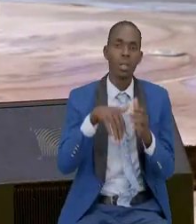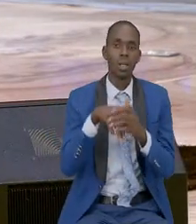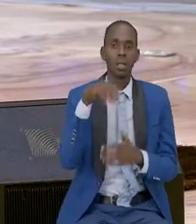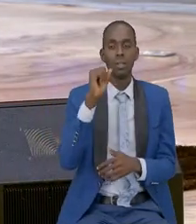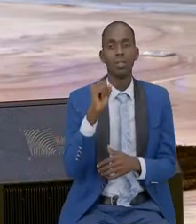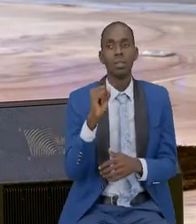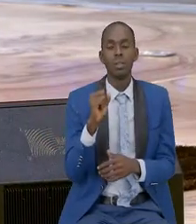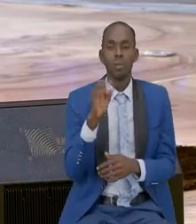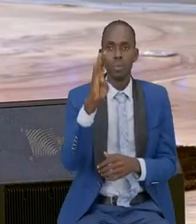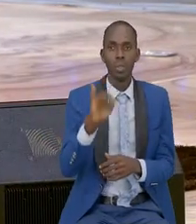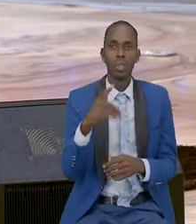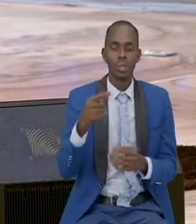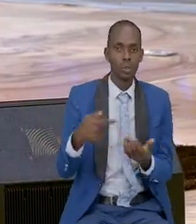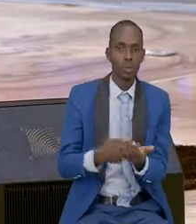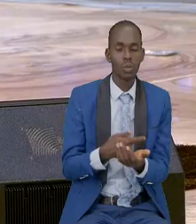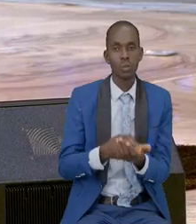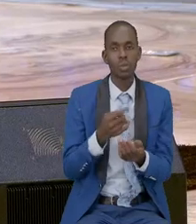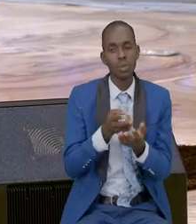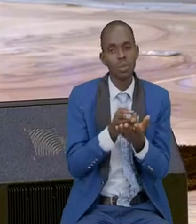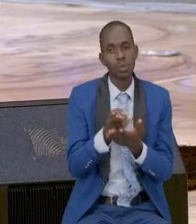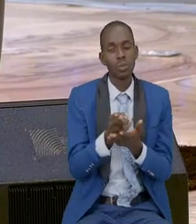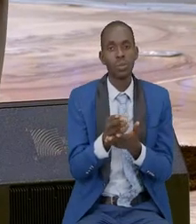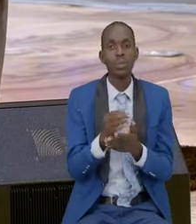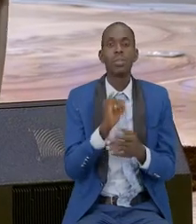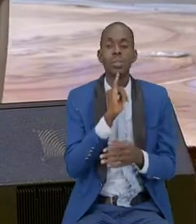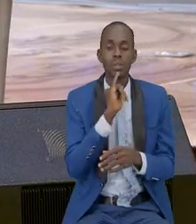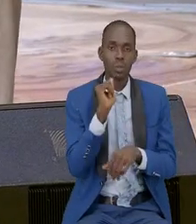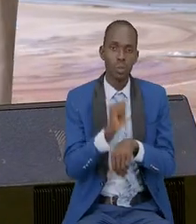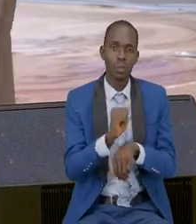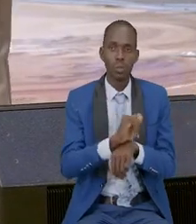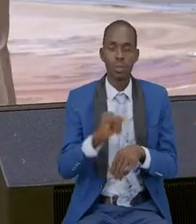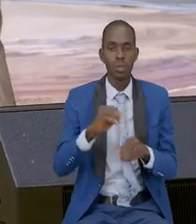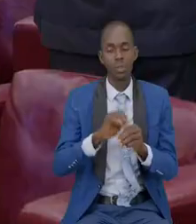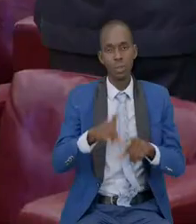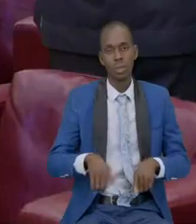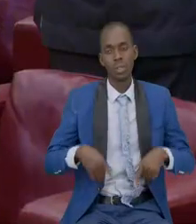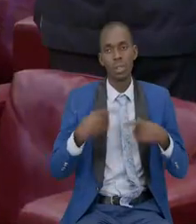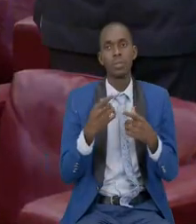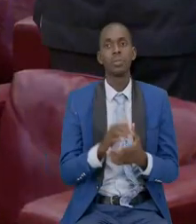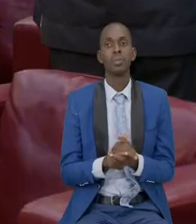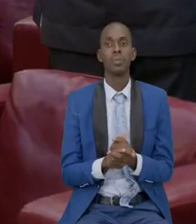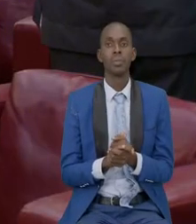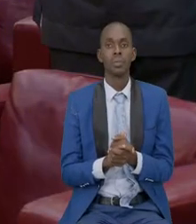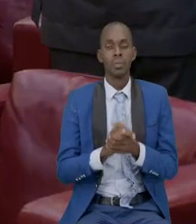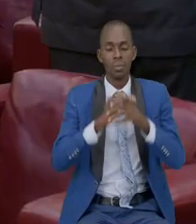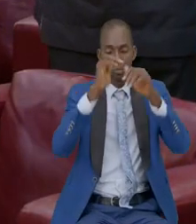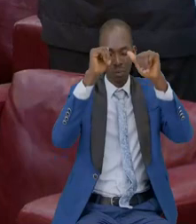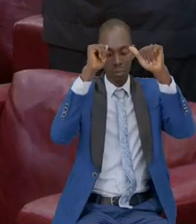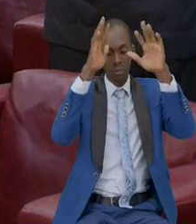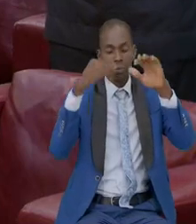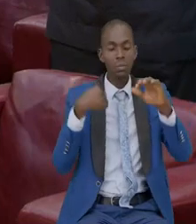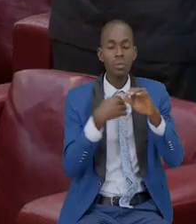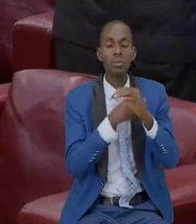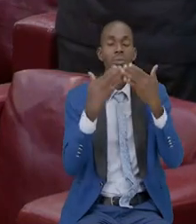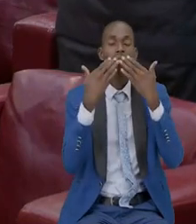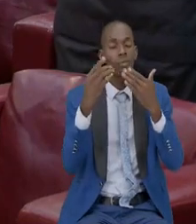the gospel, the truth, is working in your life. Amen. Father, we thank you